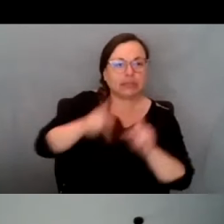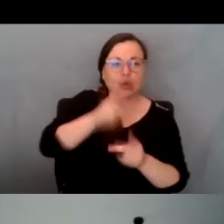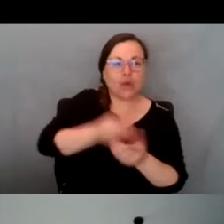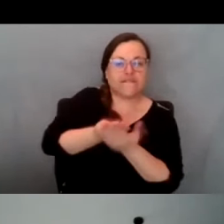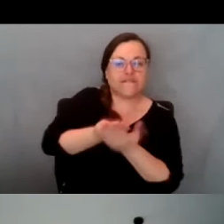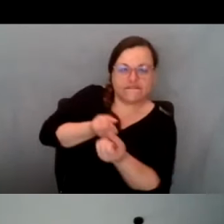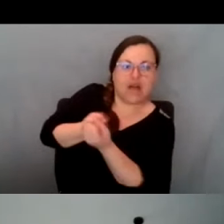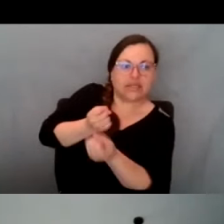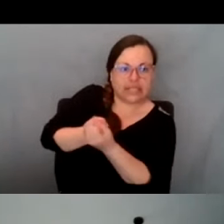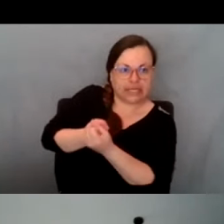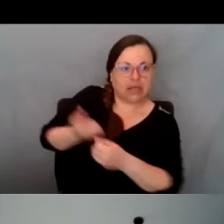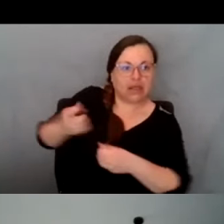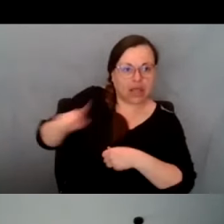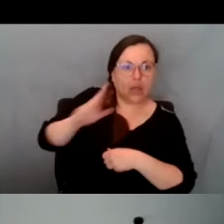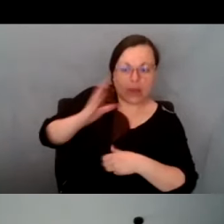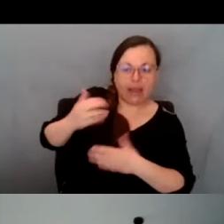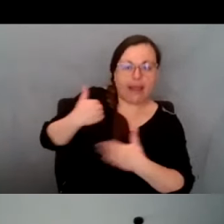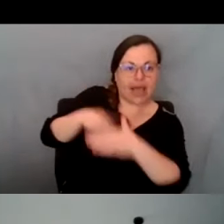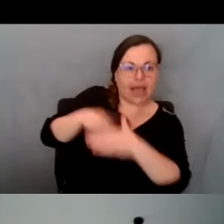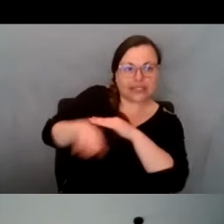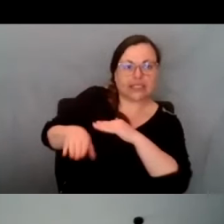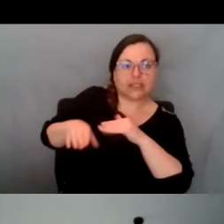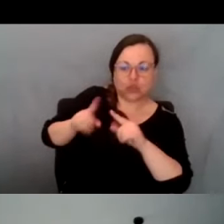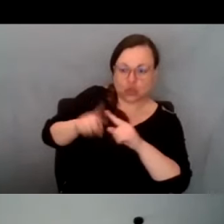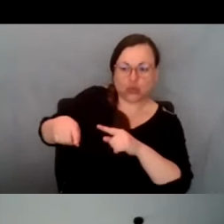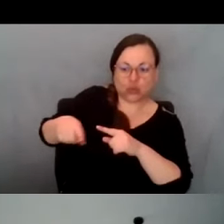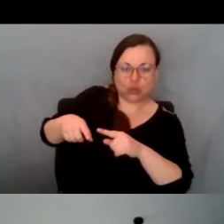to the doses through this mechanism